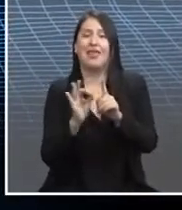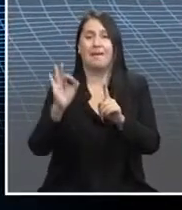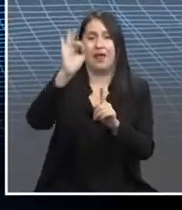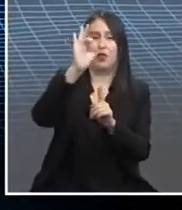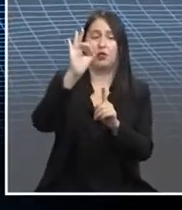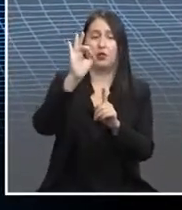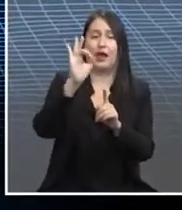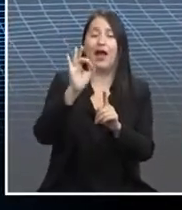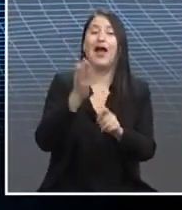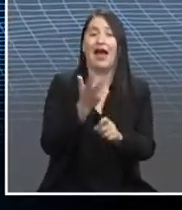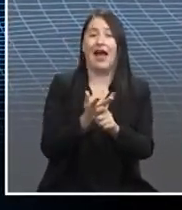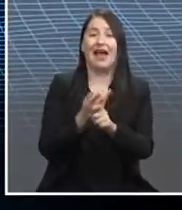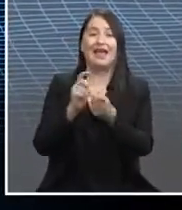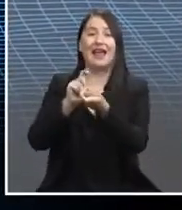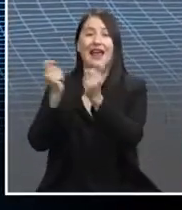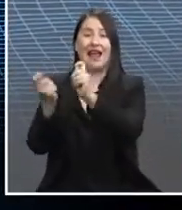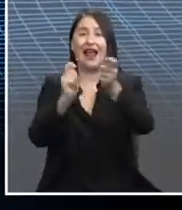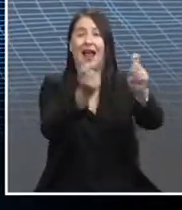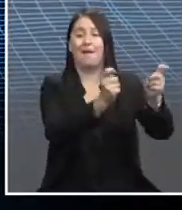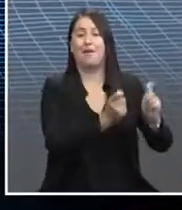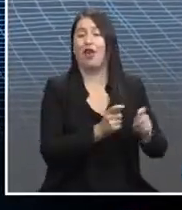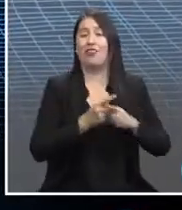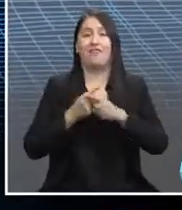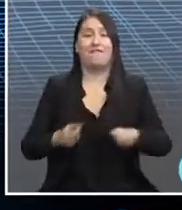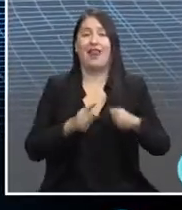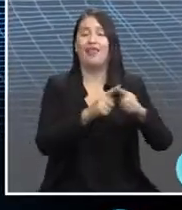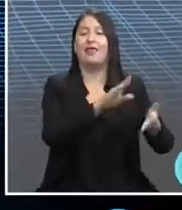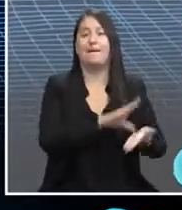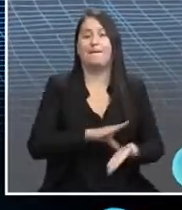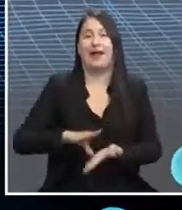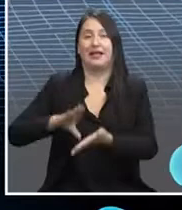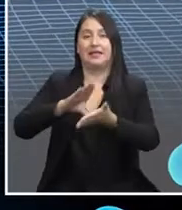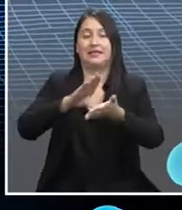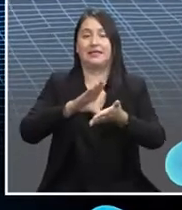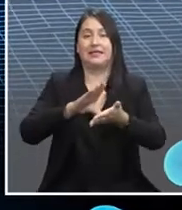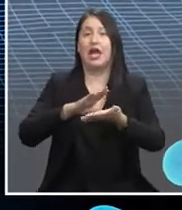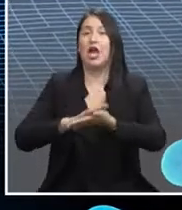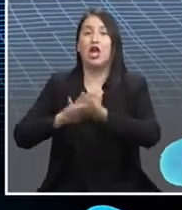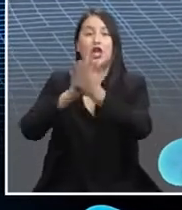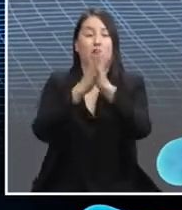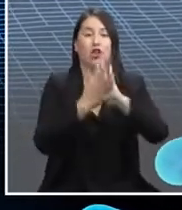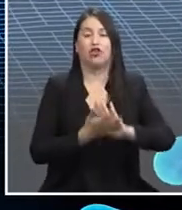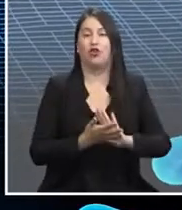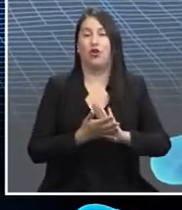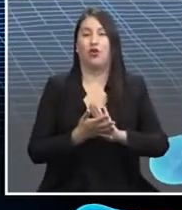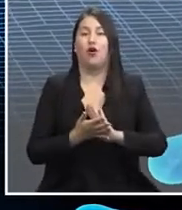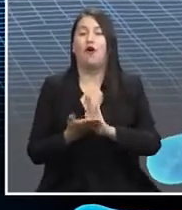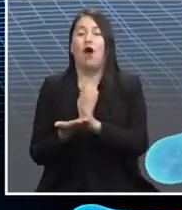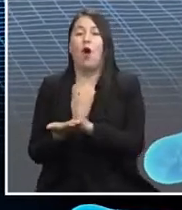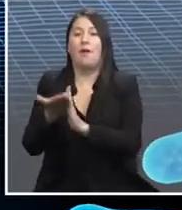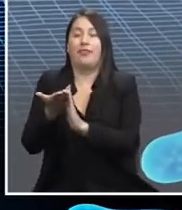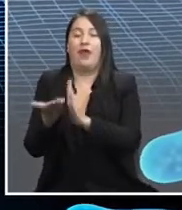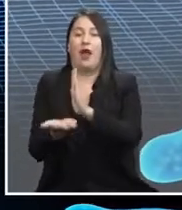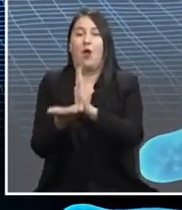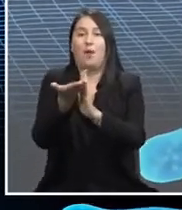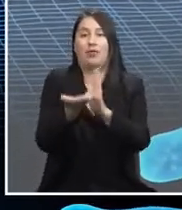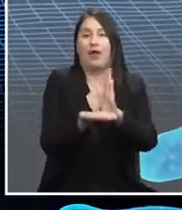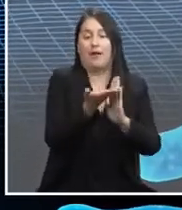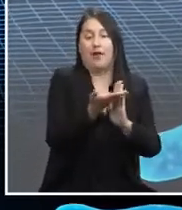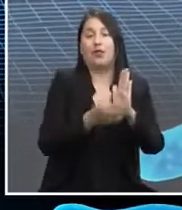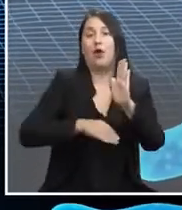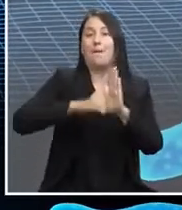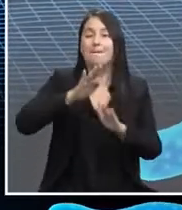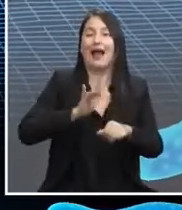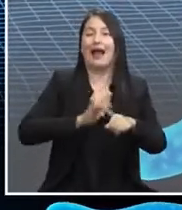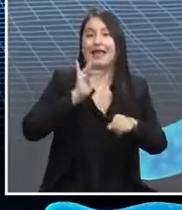regions, which will all increase with further warming. So for example, climate change is intensifying the water cycle,